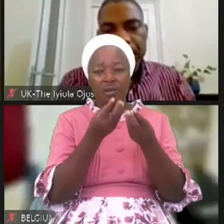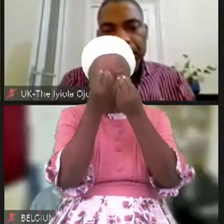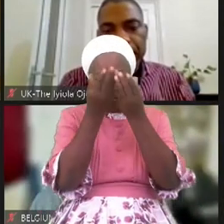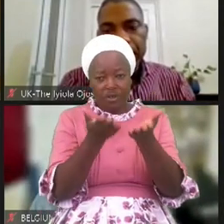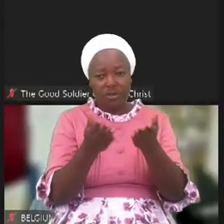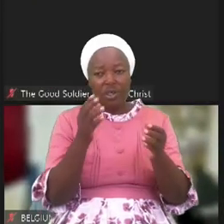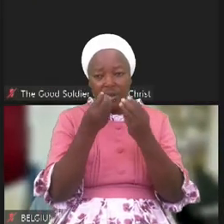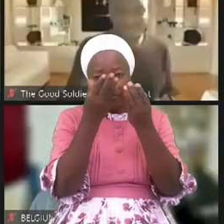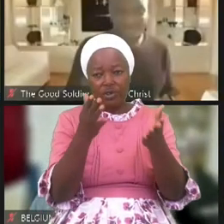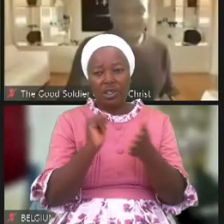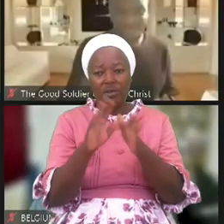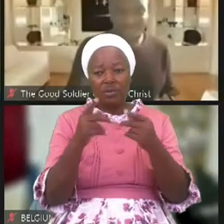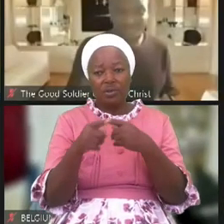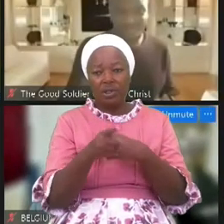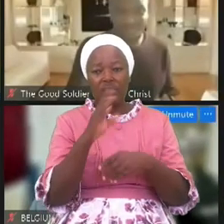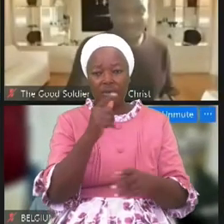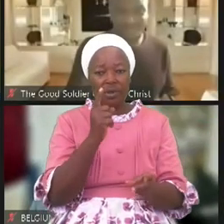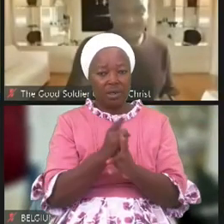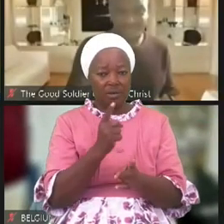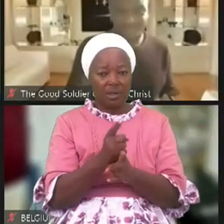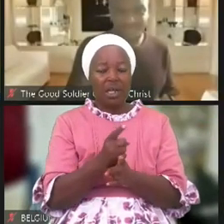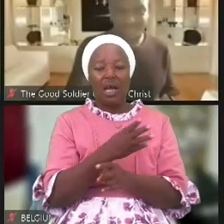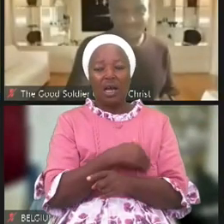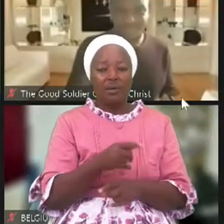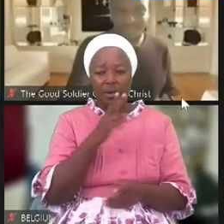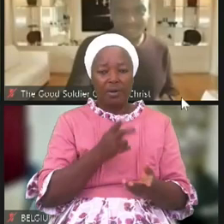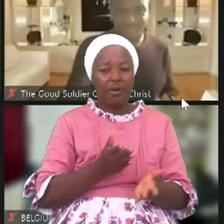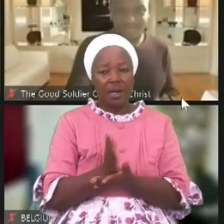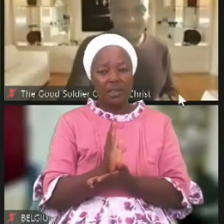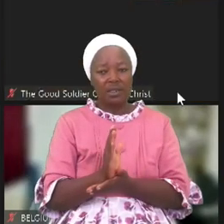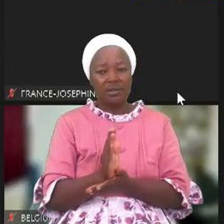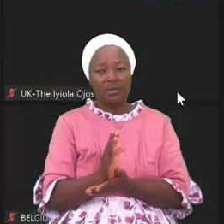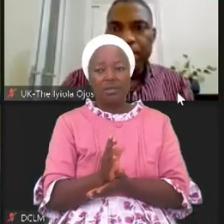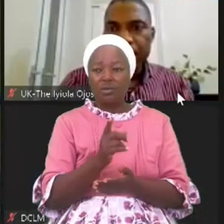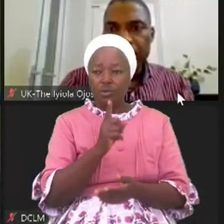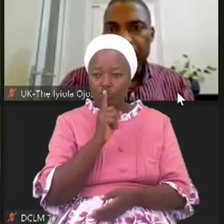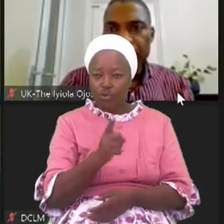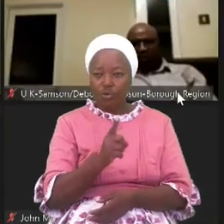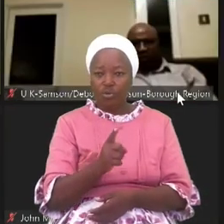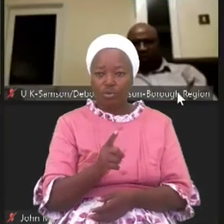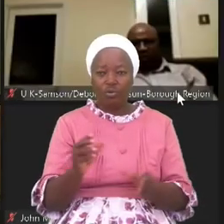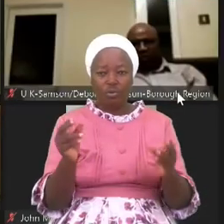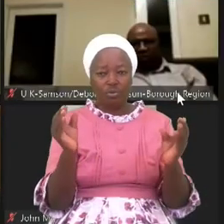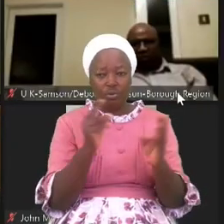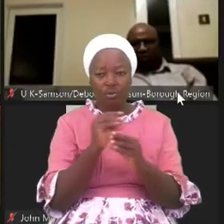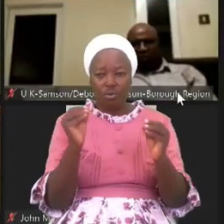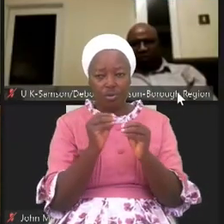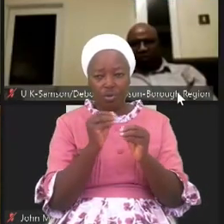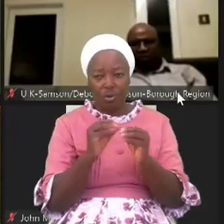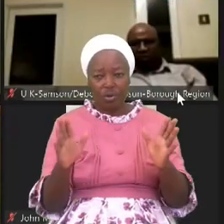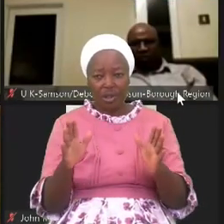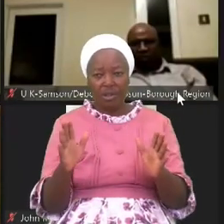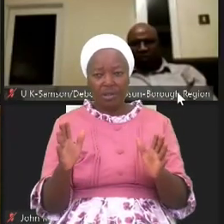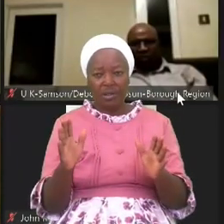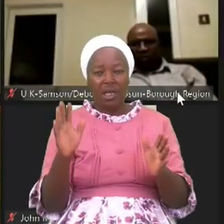correct, true, nothing that will be,